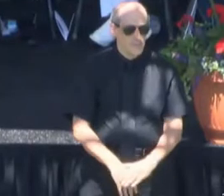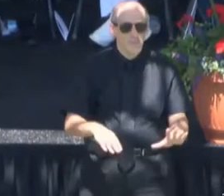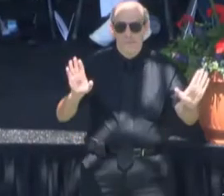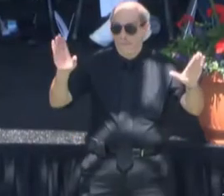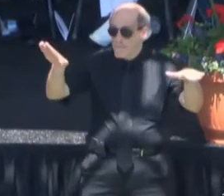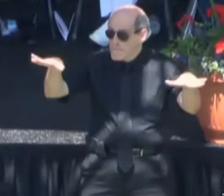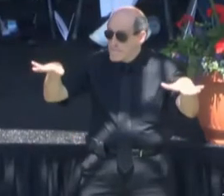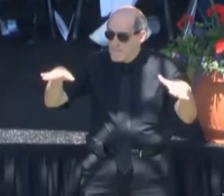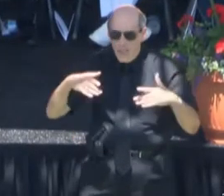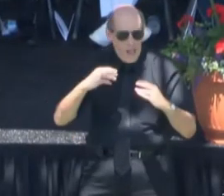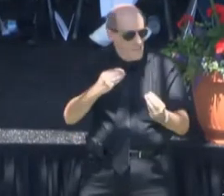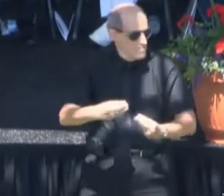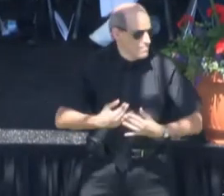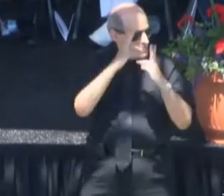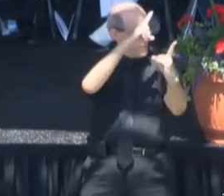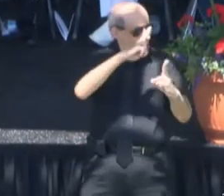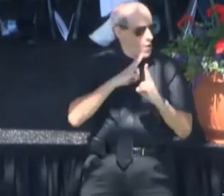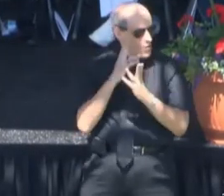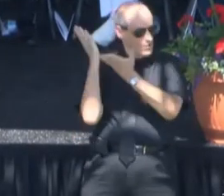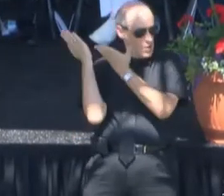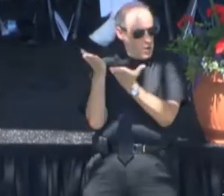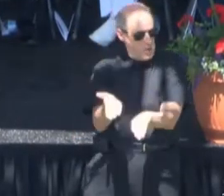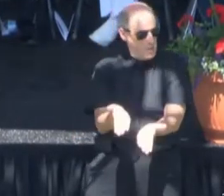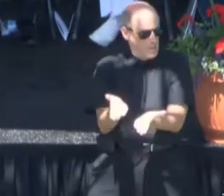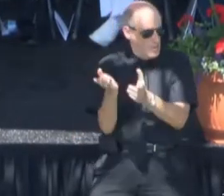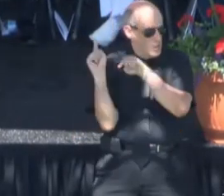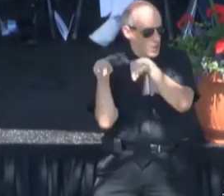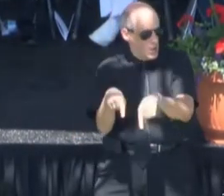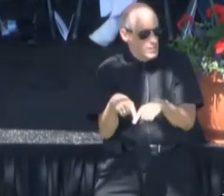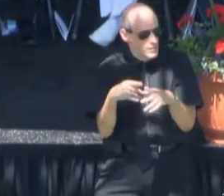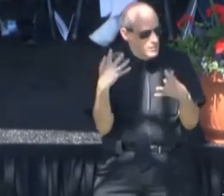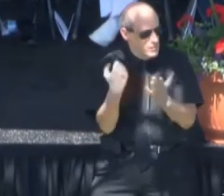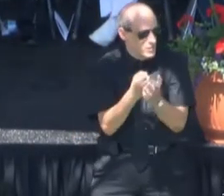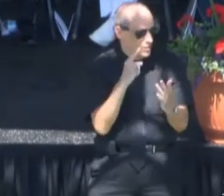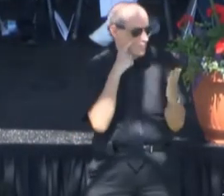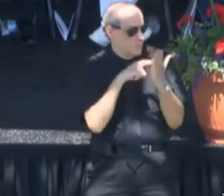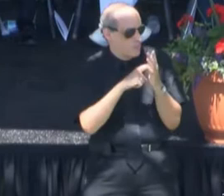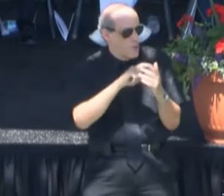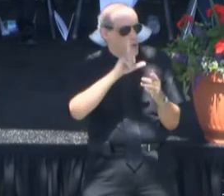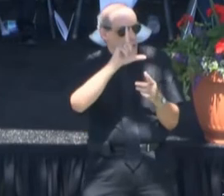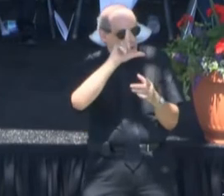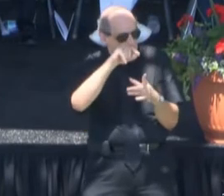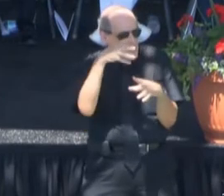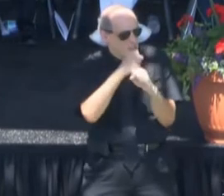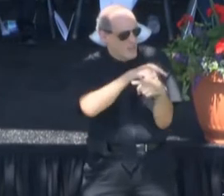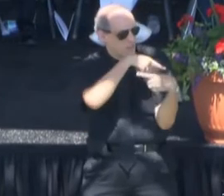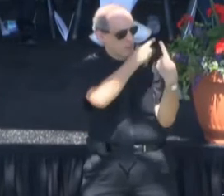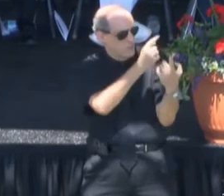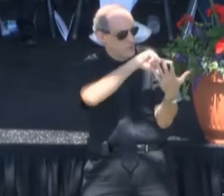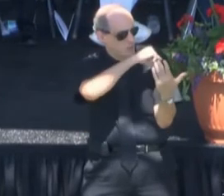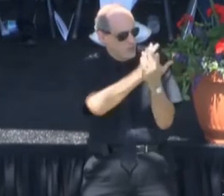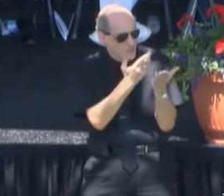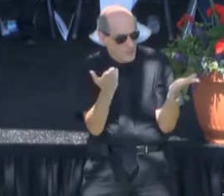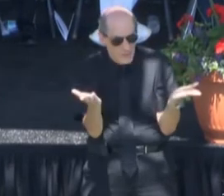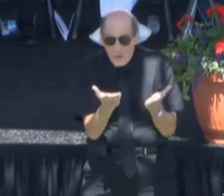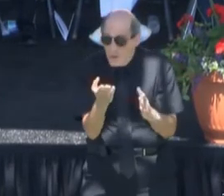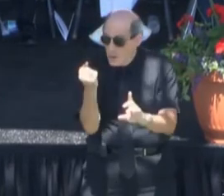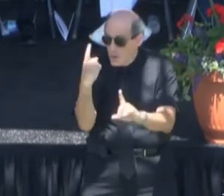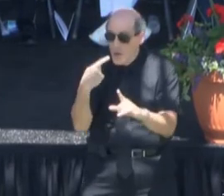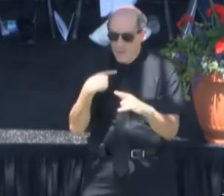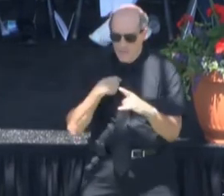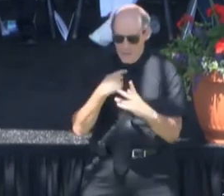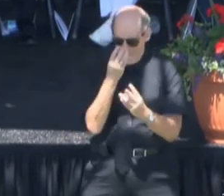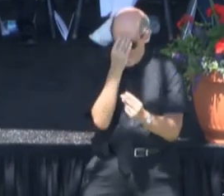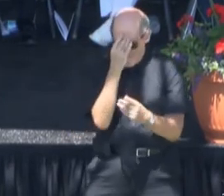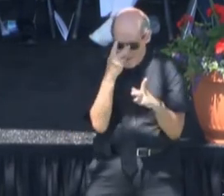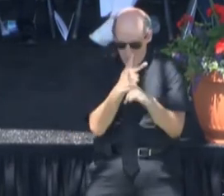Shipmates, it's a pleasure and an honor to be here on what happens to mark the 20th anniversary of my own graduation from Kings Point. And as I put together